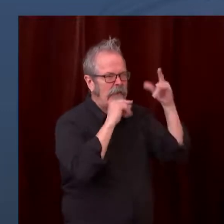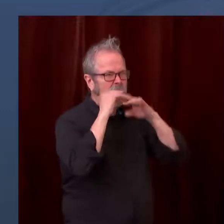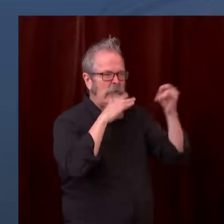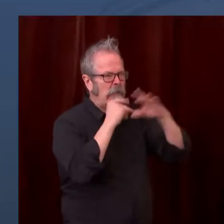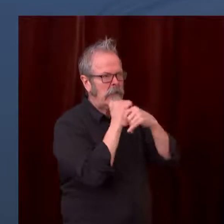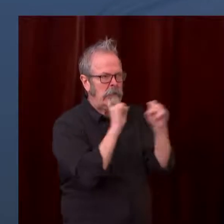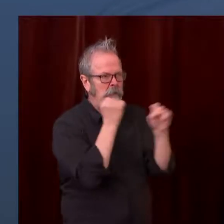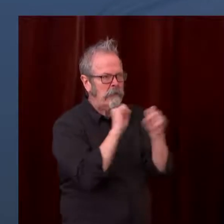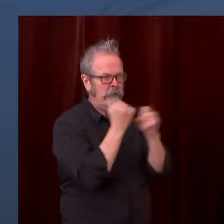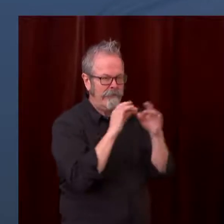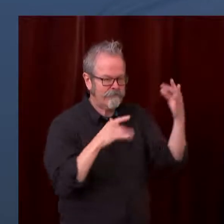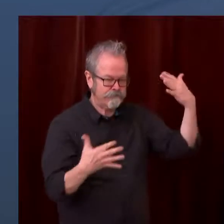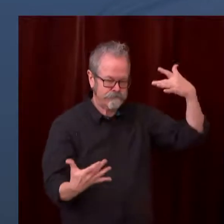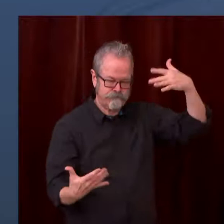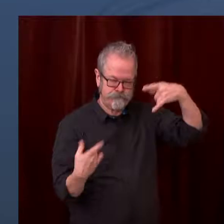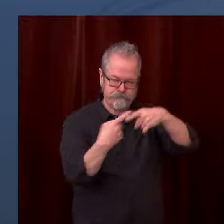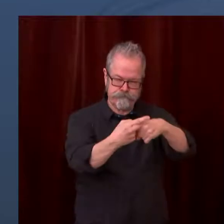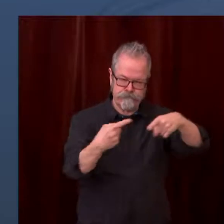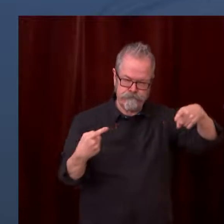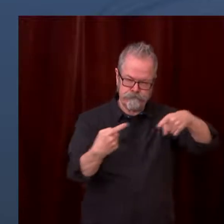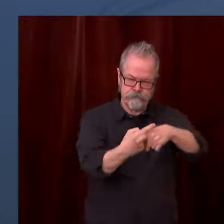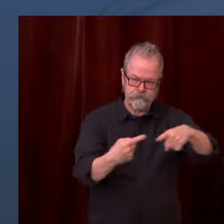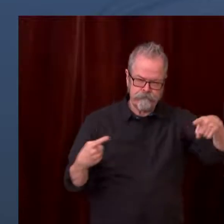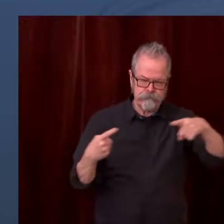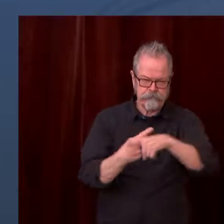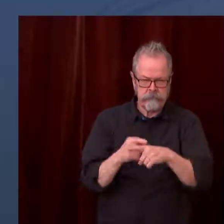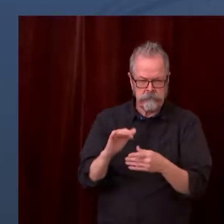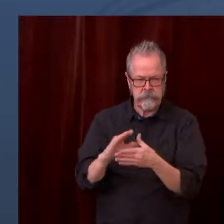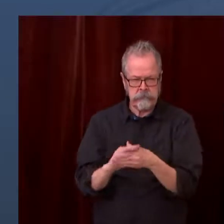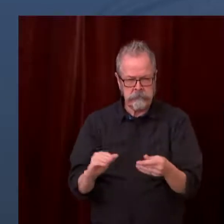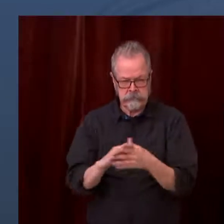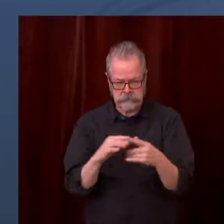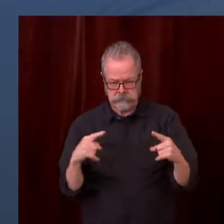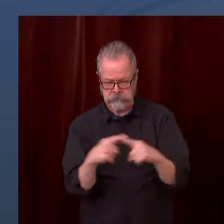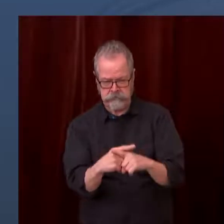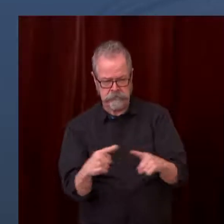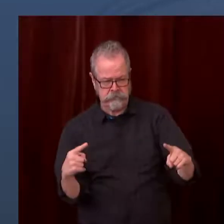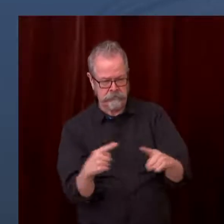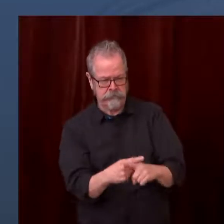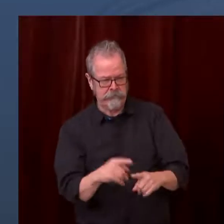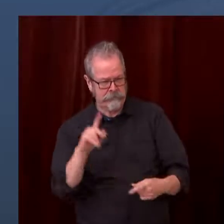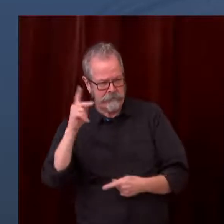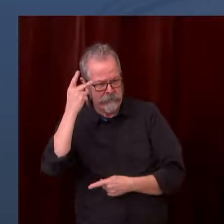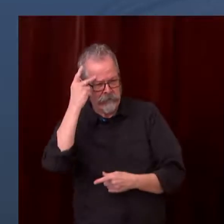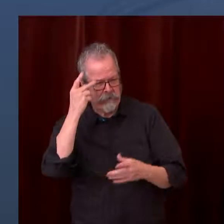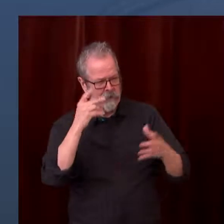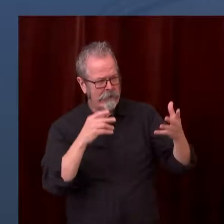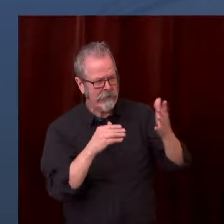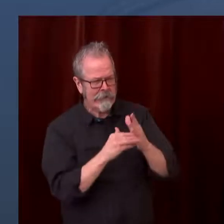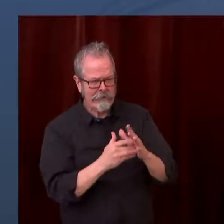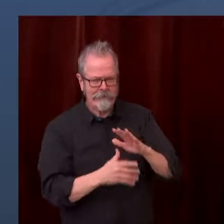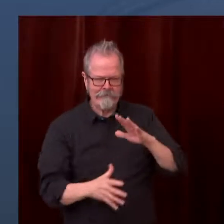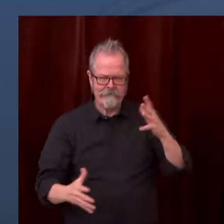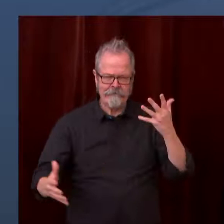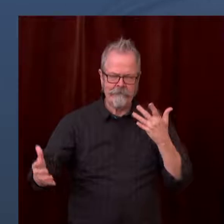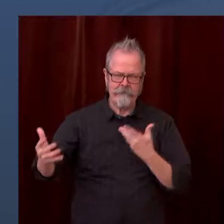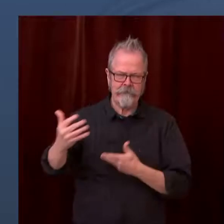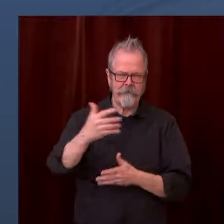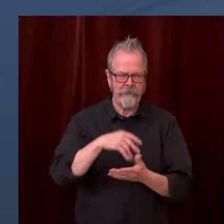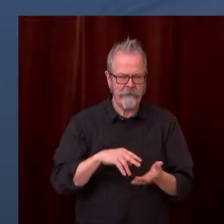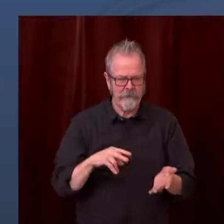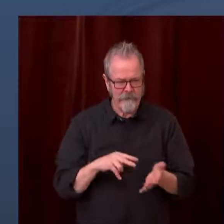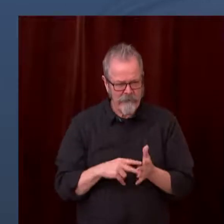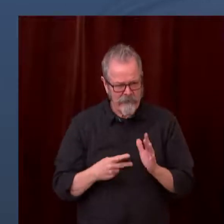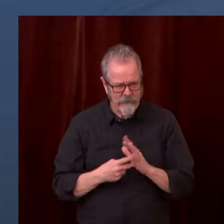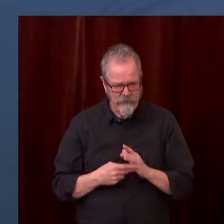standpoint or overall population standpoint that makes it hard for people to protect community members. And so, I come from